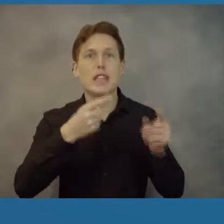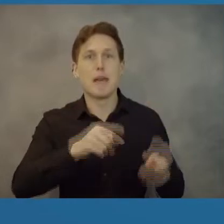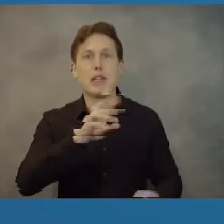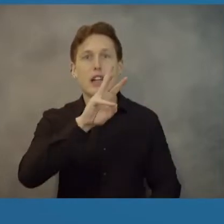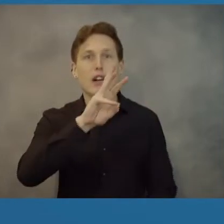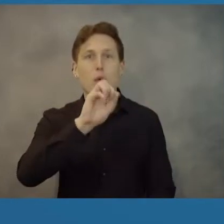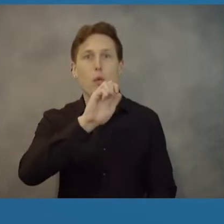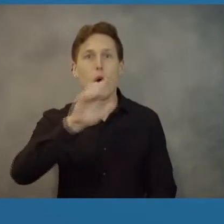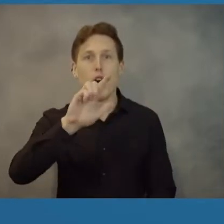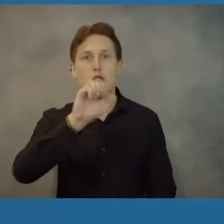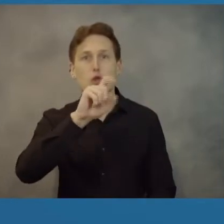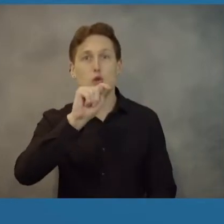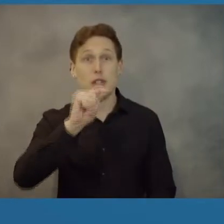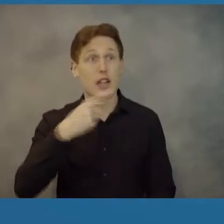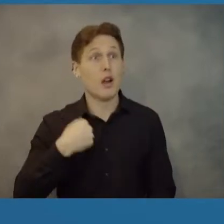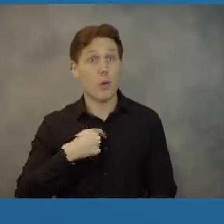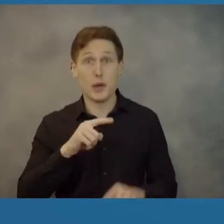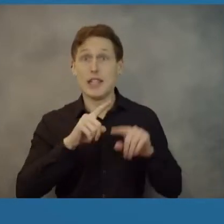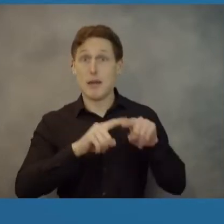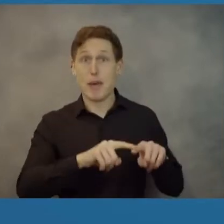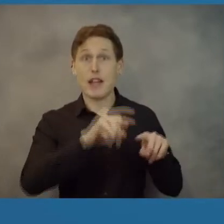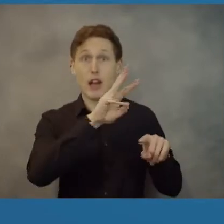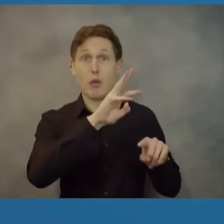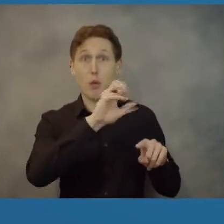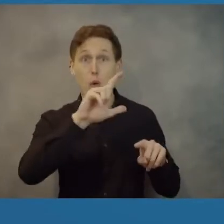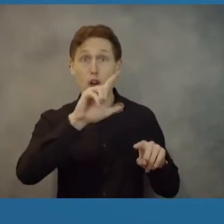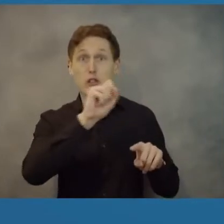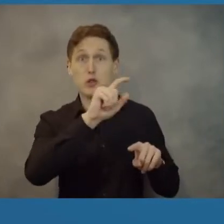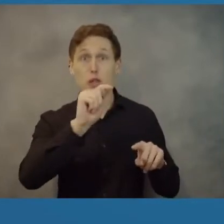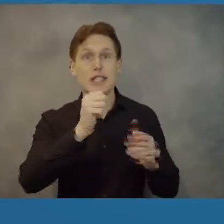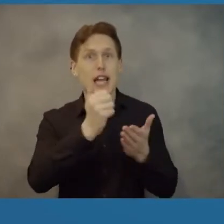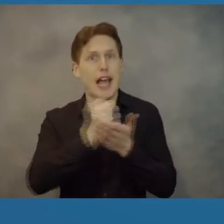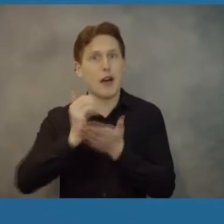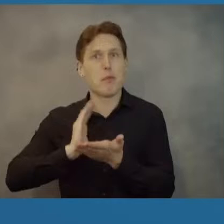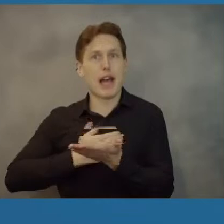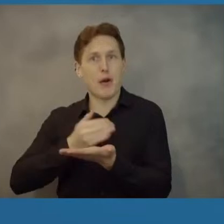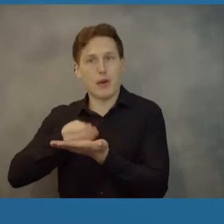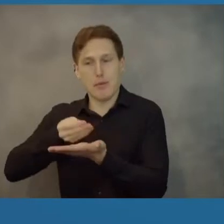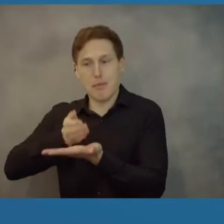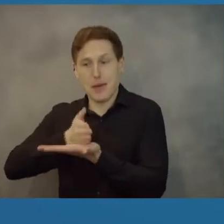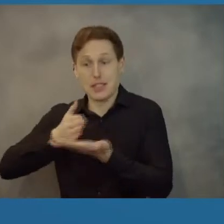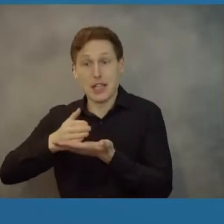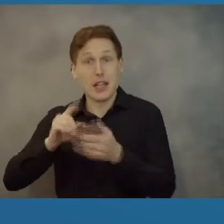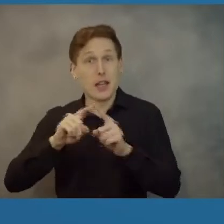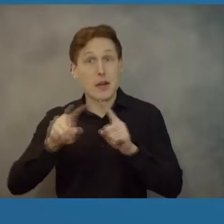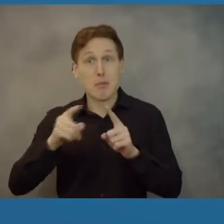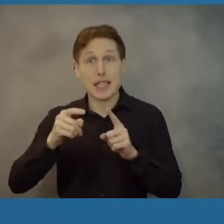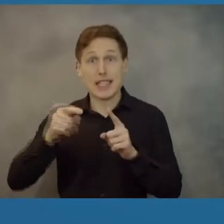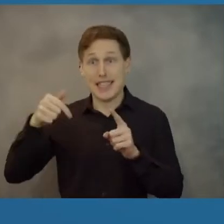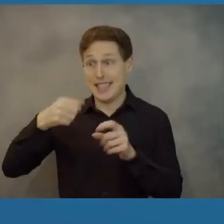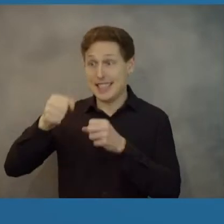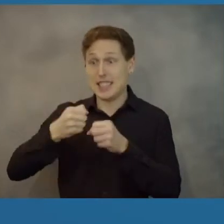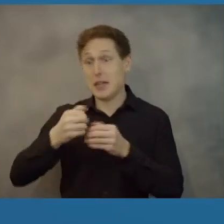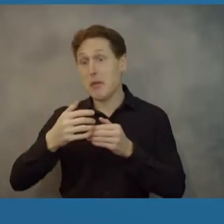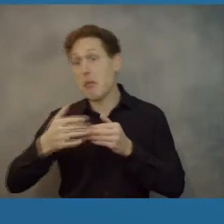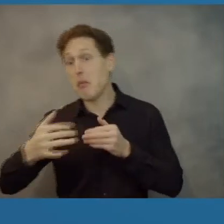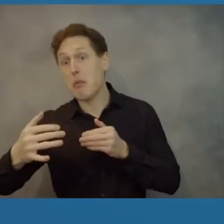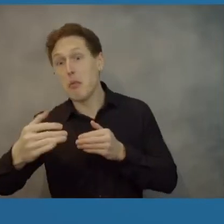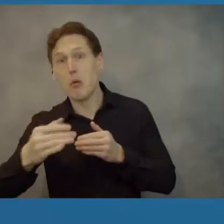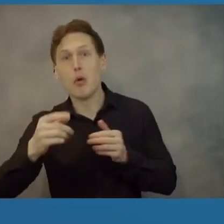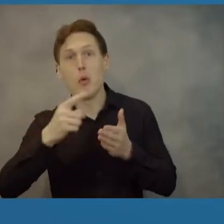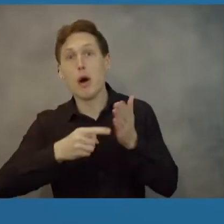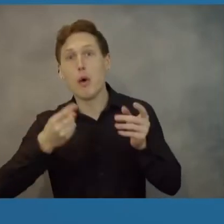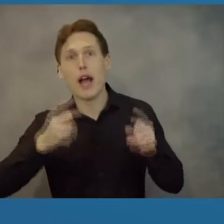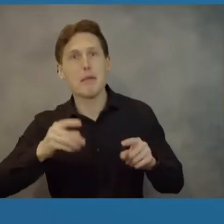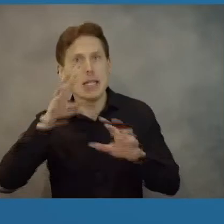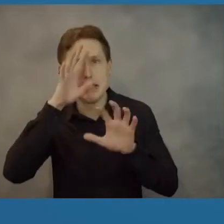pay for, help finance our budget. That's an area we don't know how it's going to be at the end of this year. Who knows what Wall Street's going to look like even tomorrow?